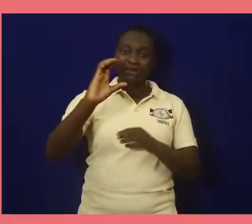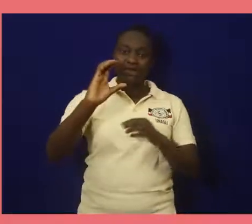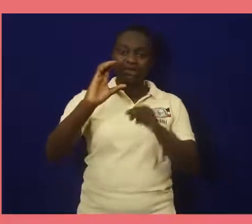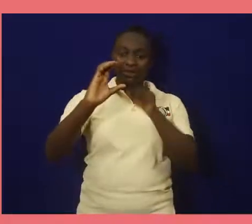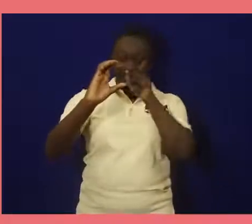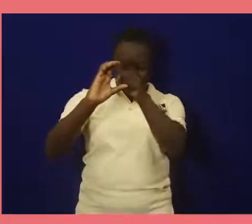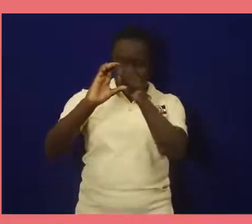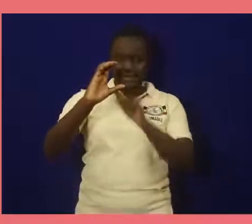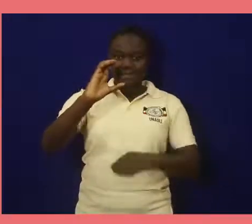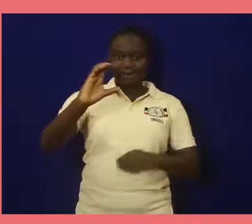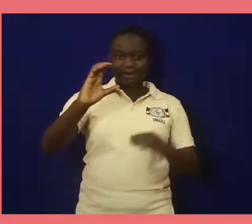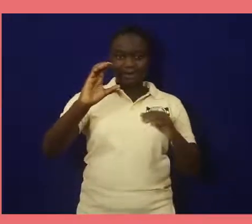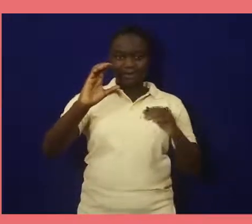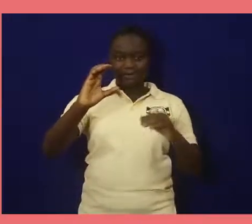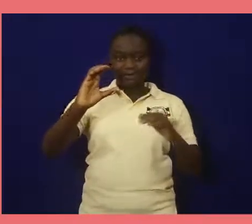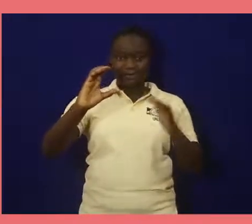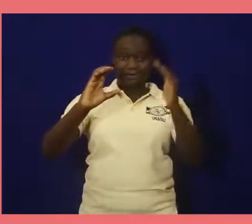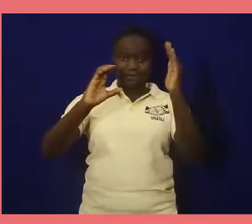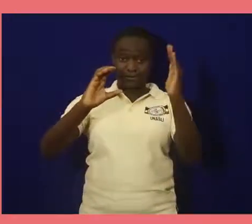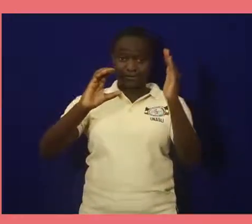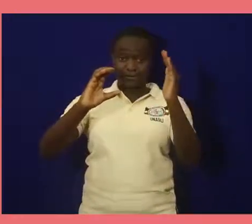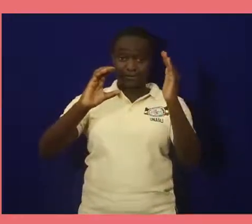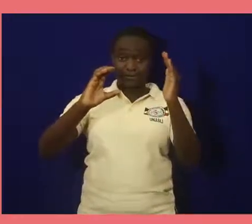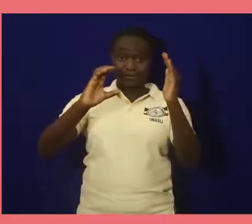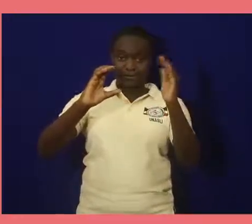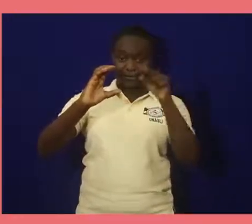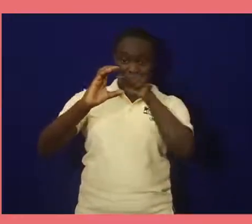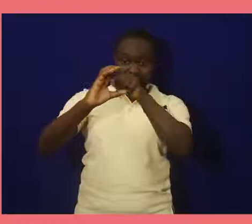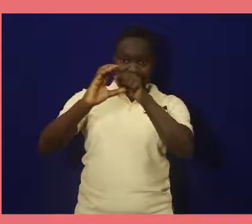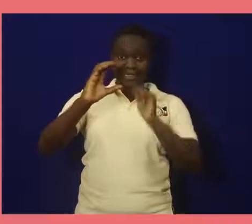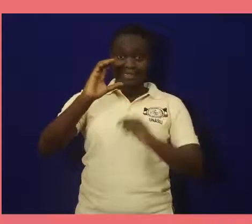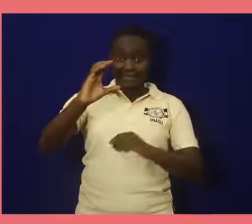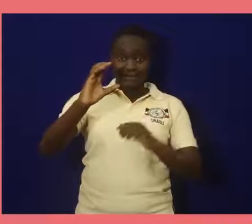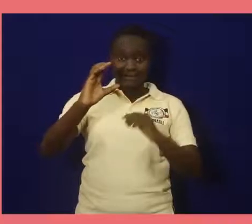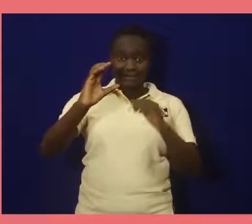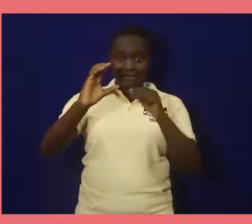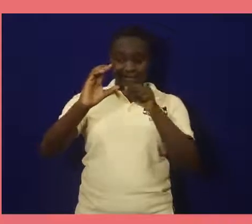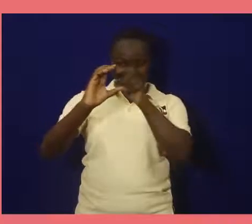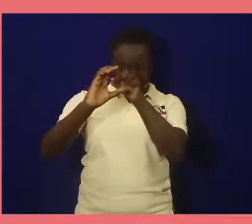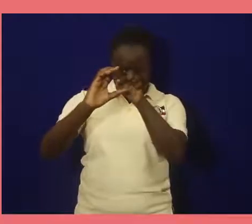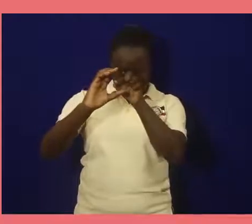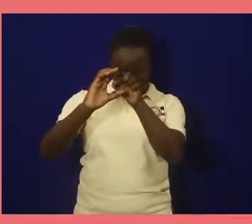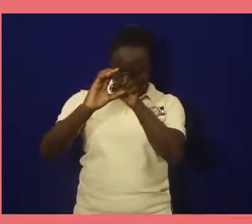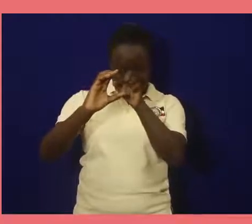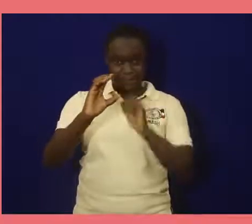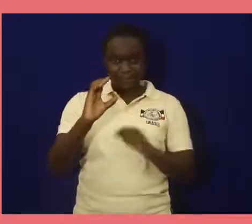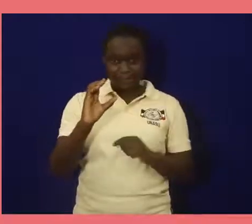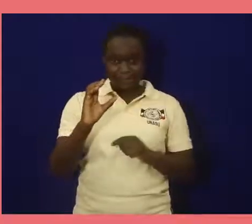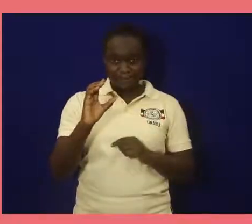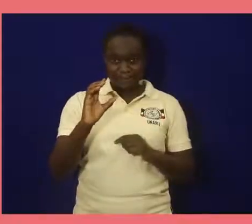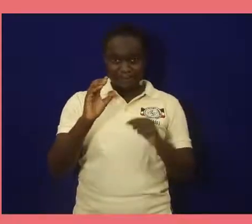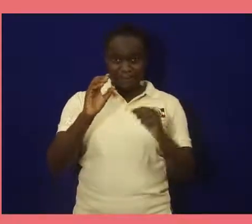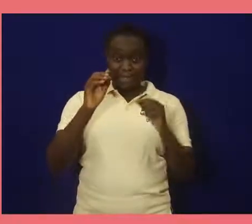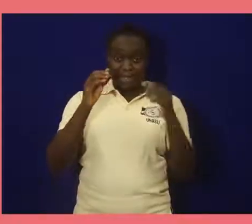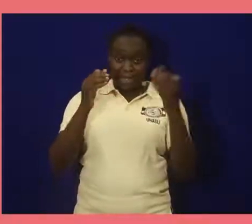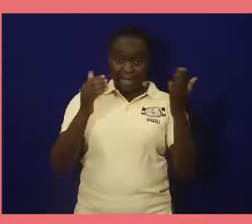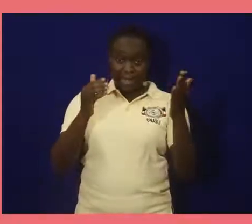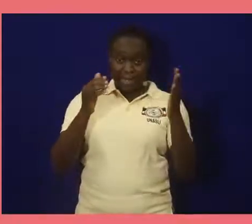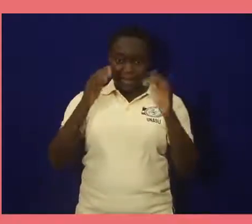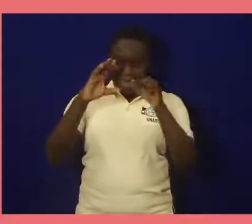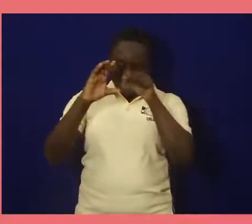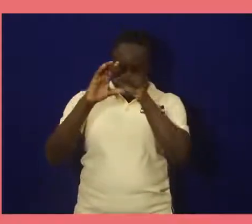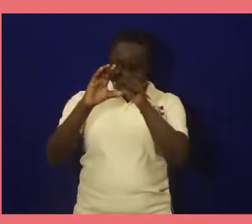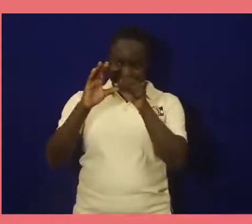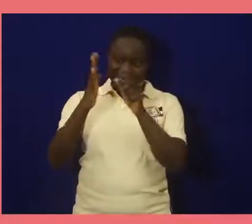C. The center, we shall call it C. The point where